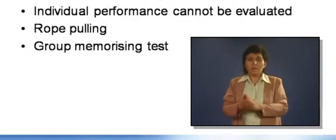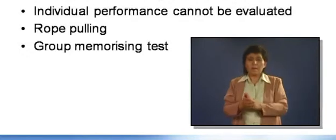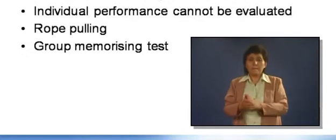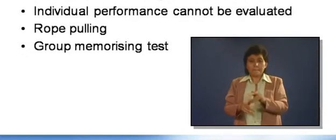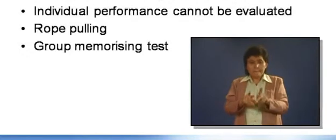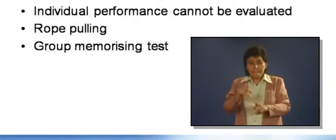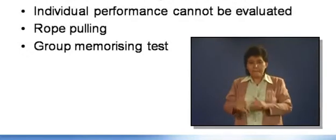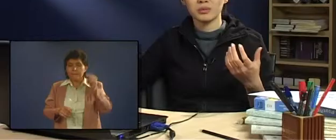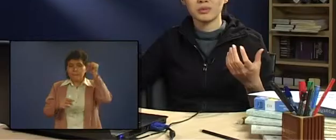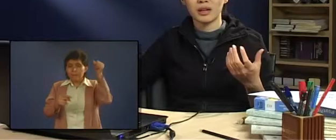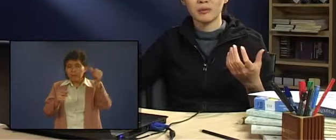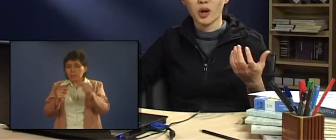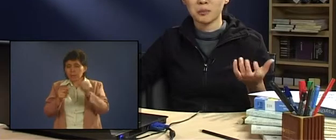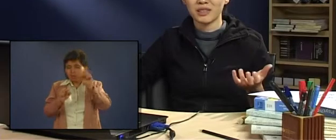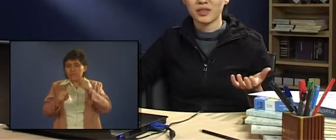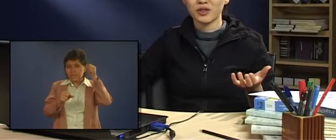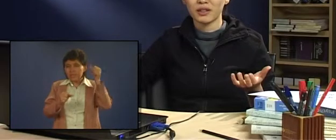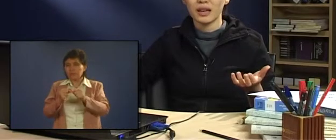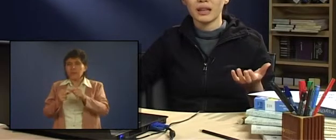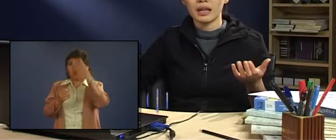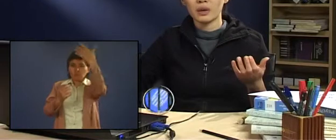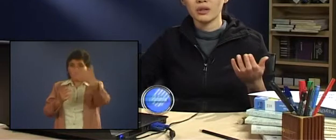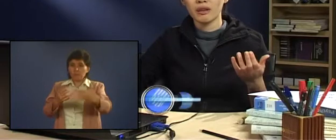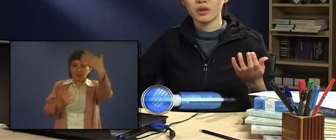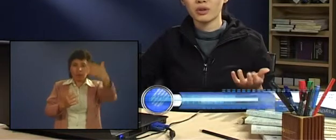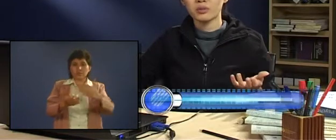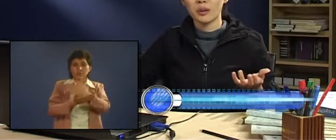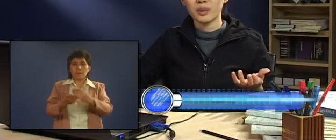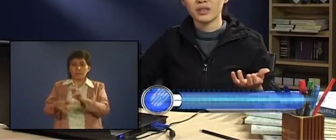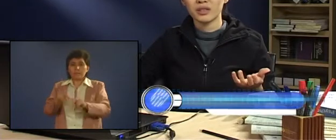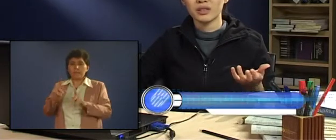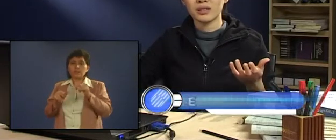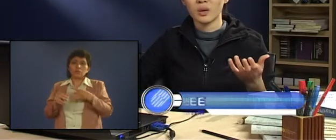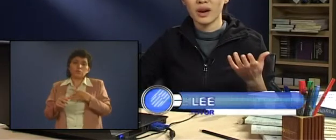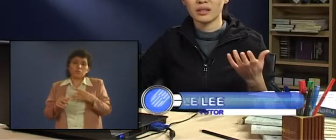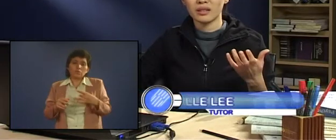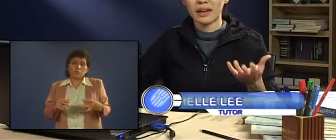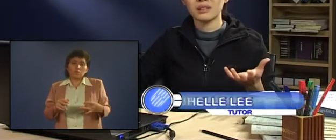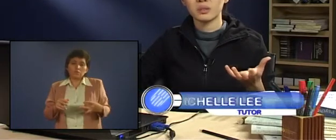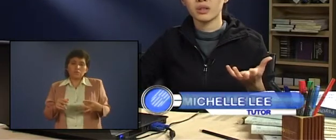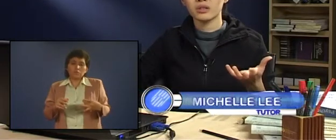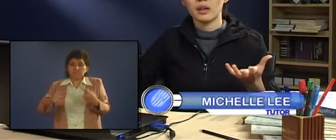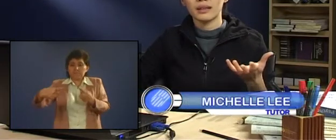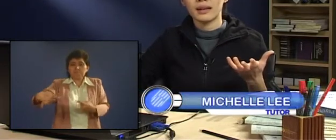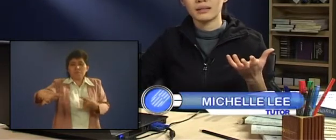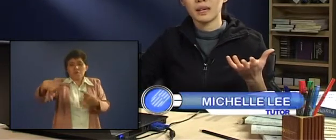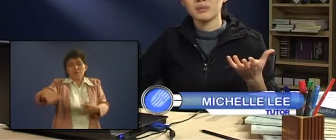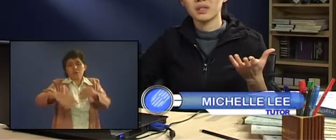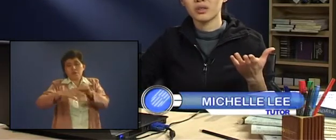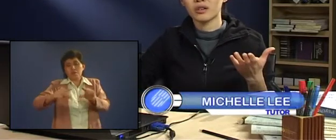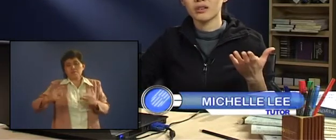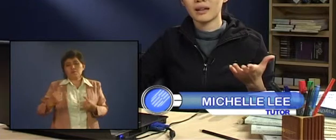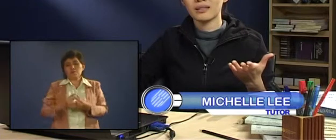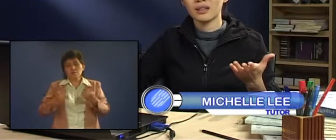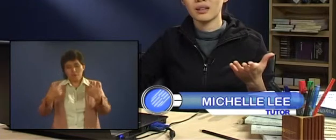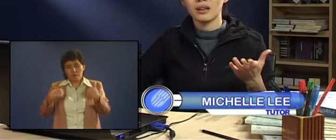people, they like to have a group competition. Now, when you have a group competition, it's quite nice because there are times